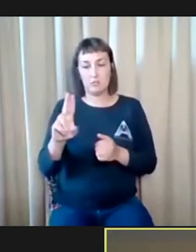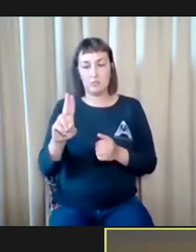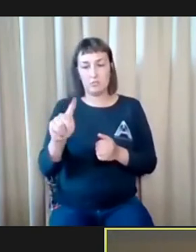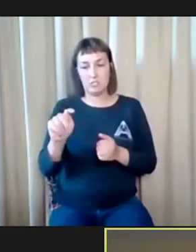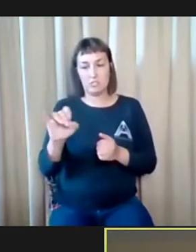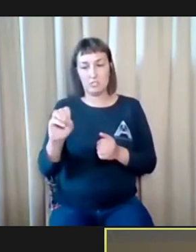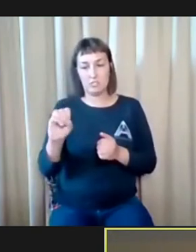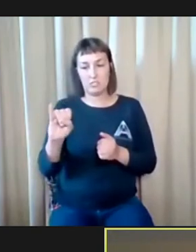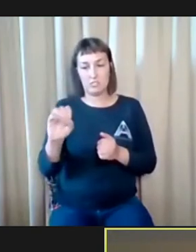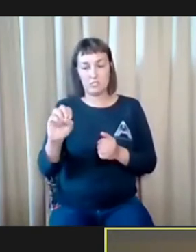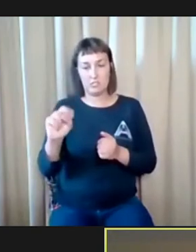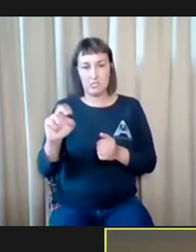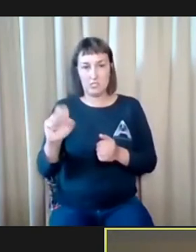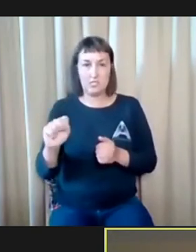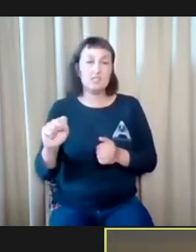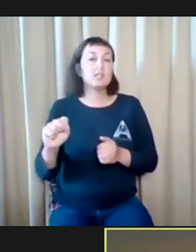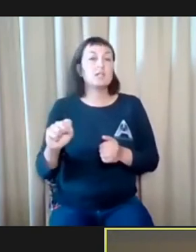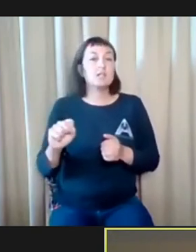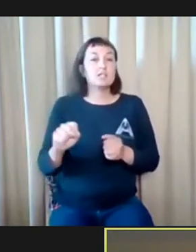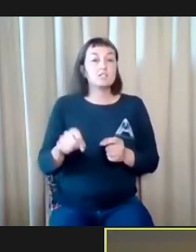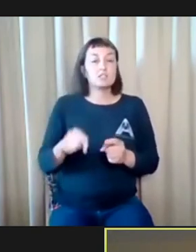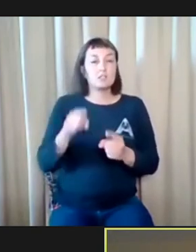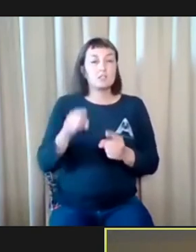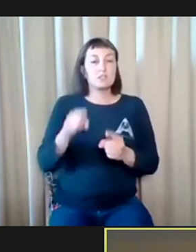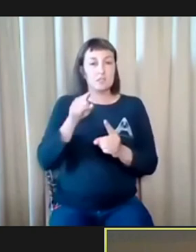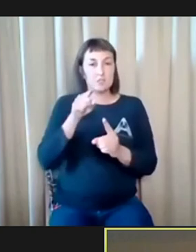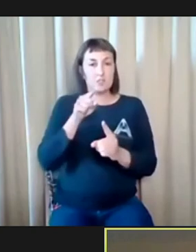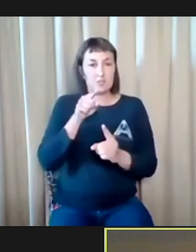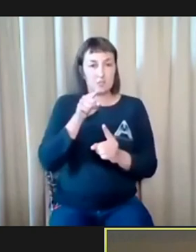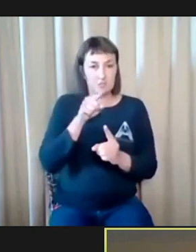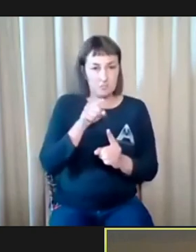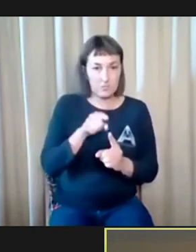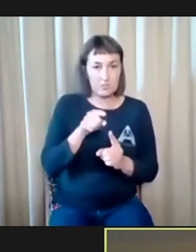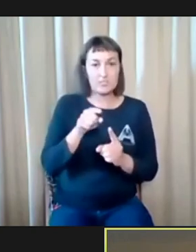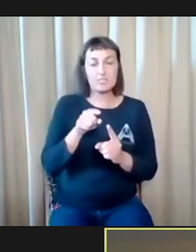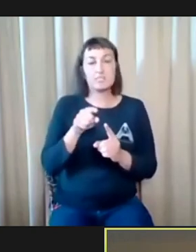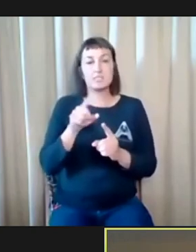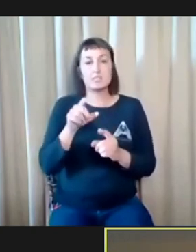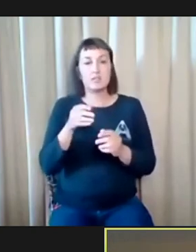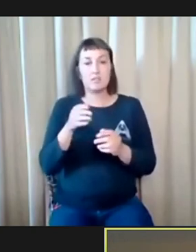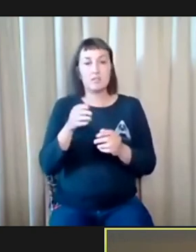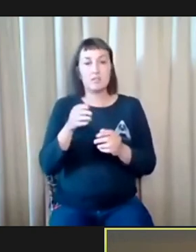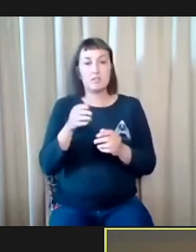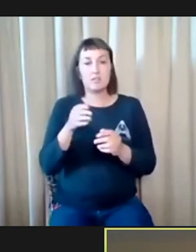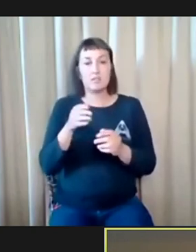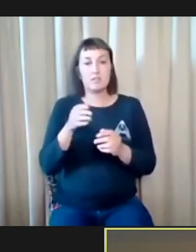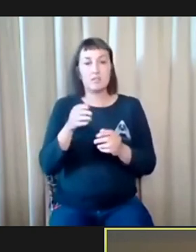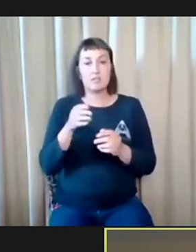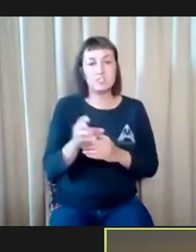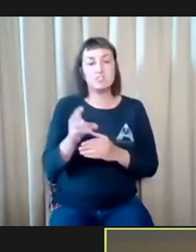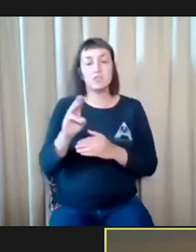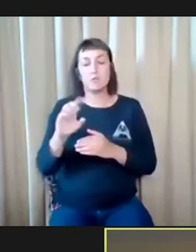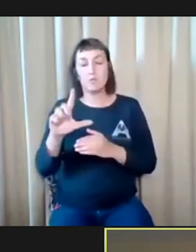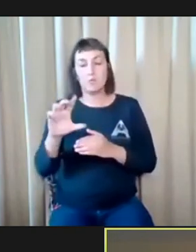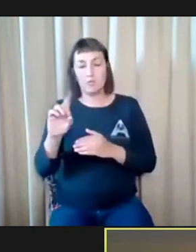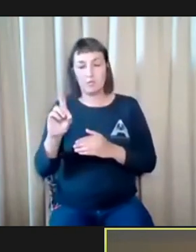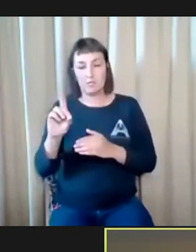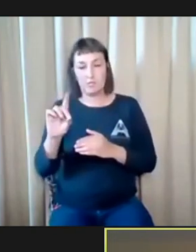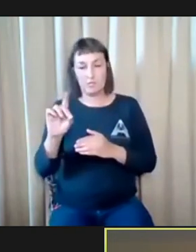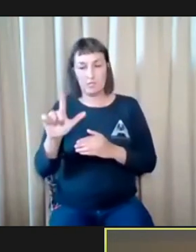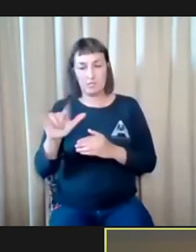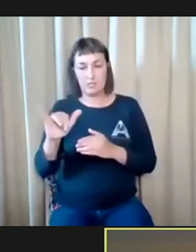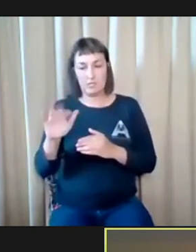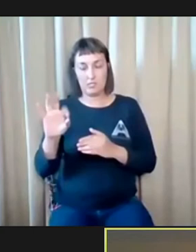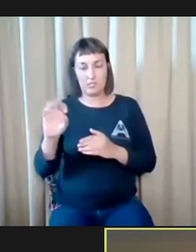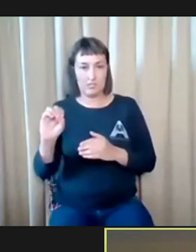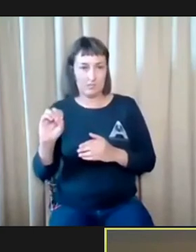to a point when the State Fish and Game Commission figured, you know, we really do need to do something. The citizens